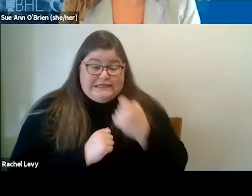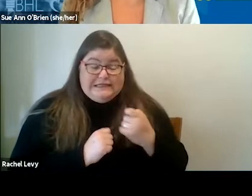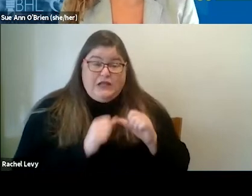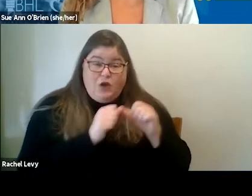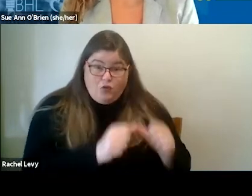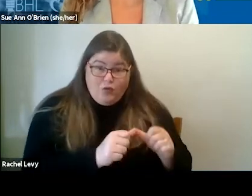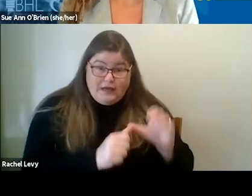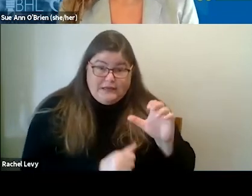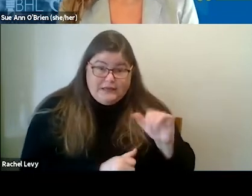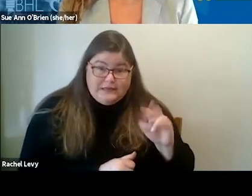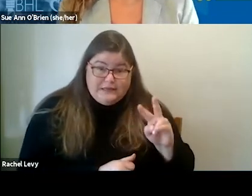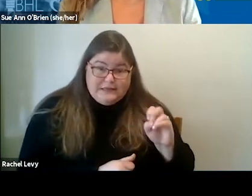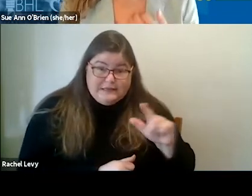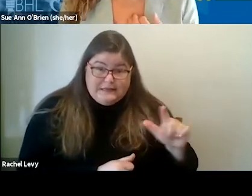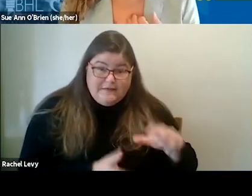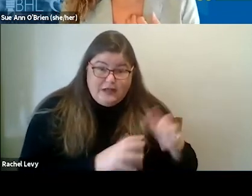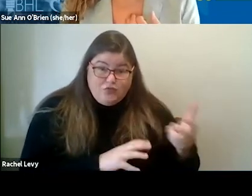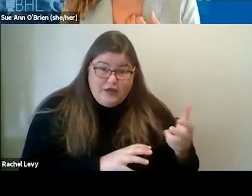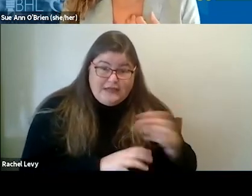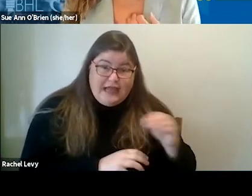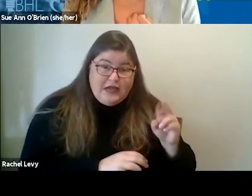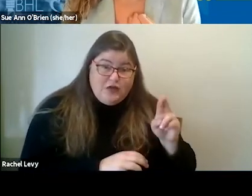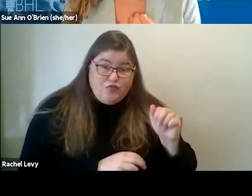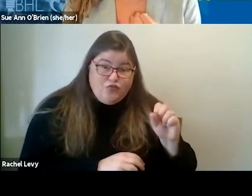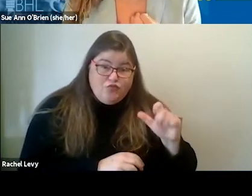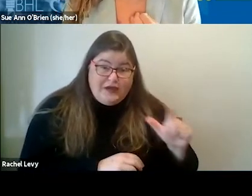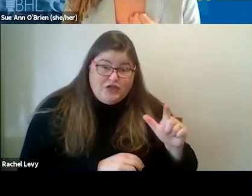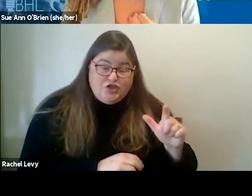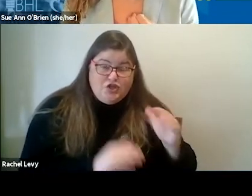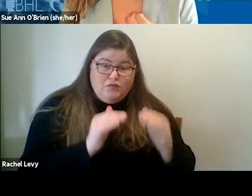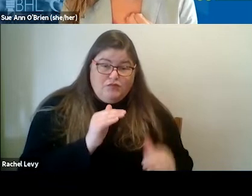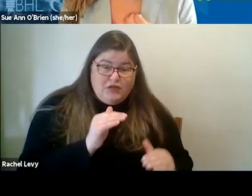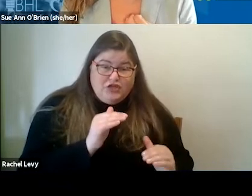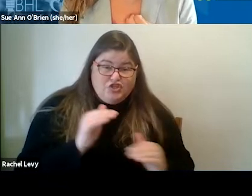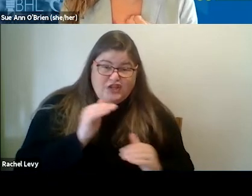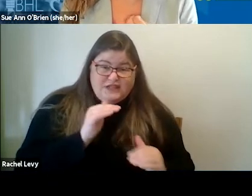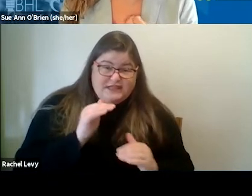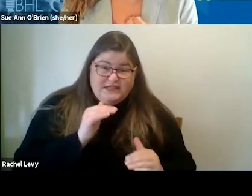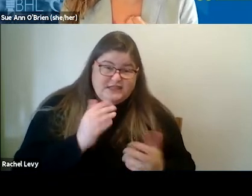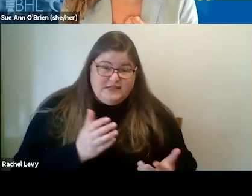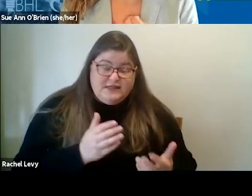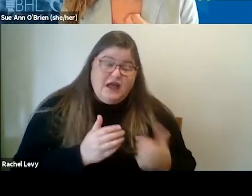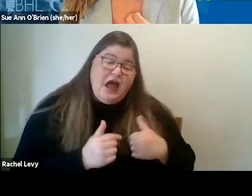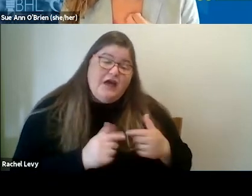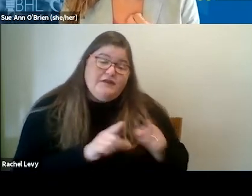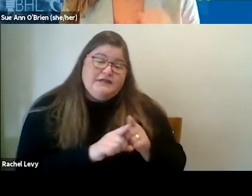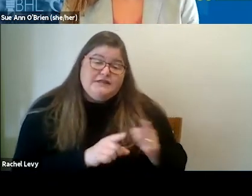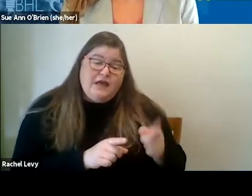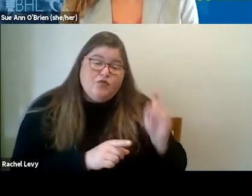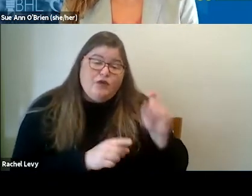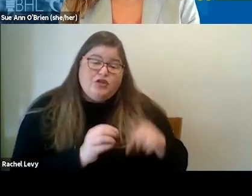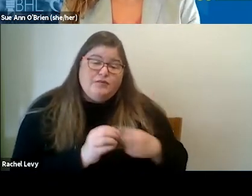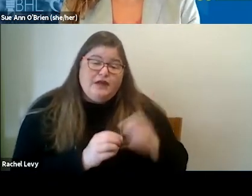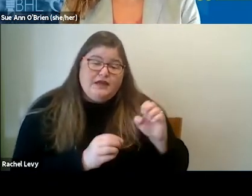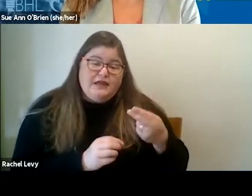and racial injustice. And I, of course, had those same questions about BHL. I mean, we're located in downtown Atlanta, where